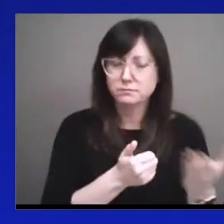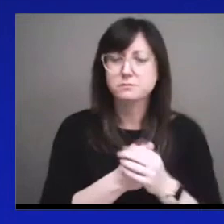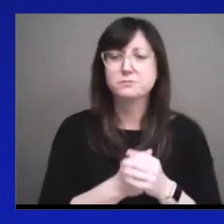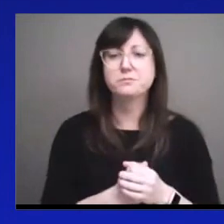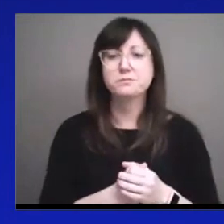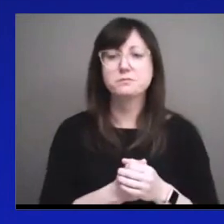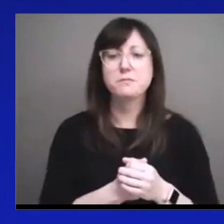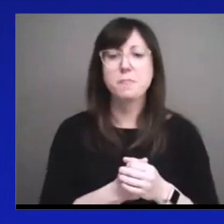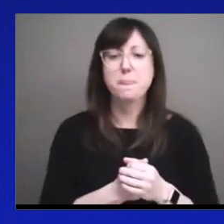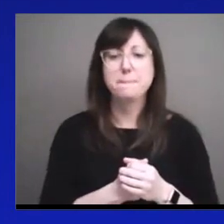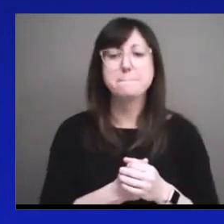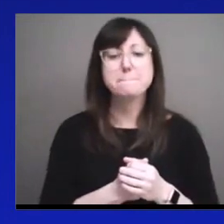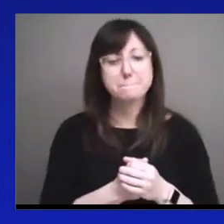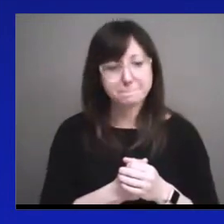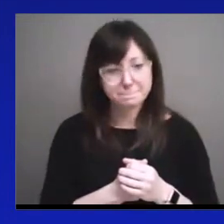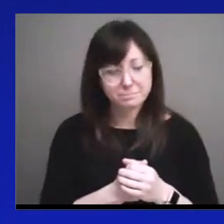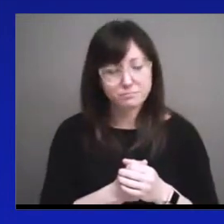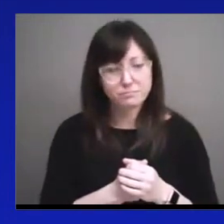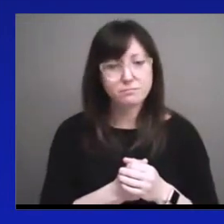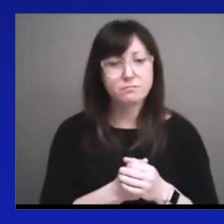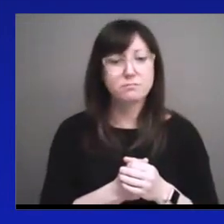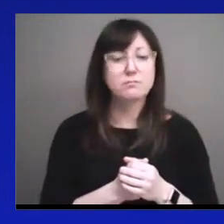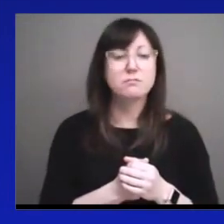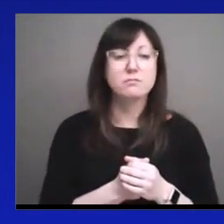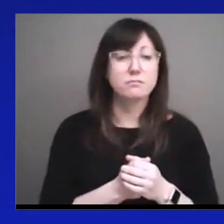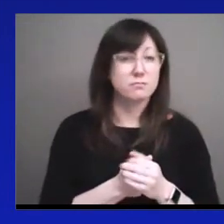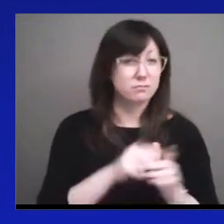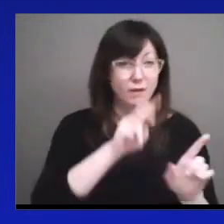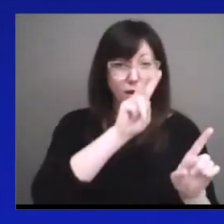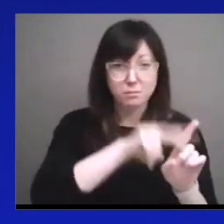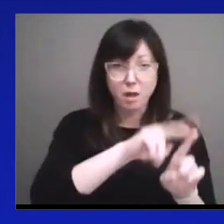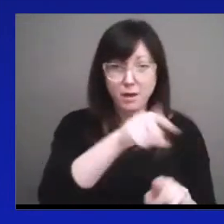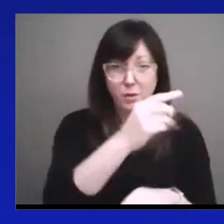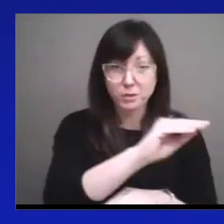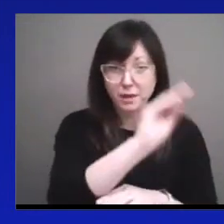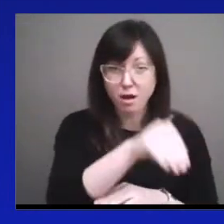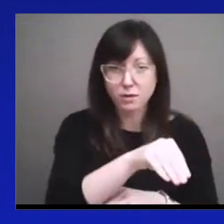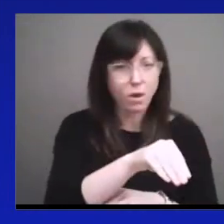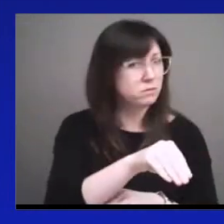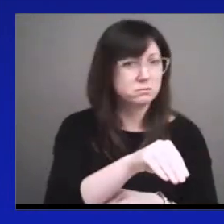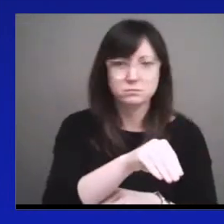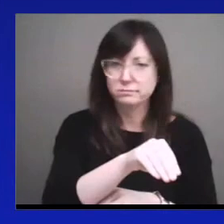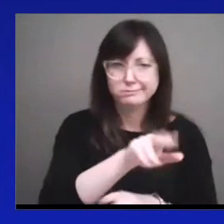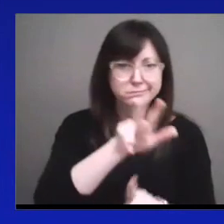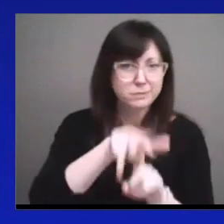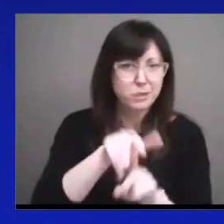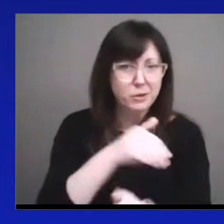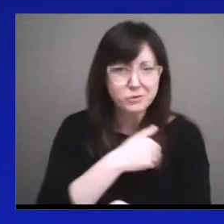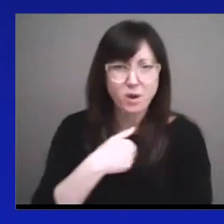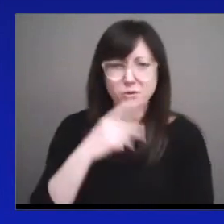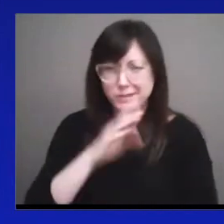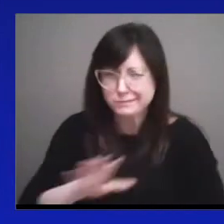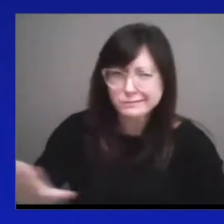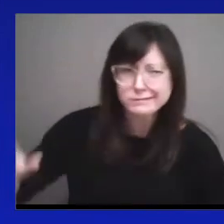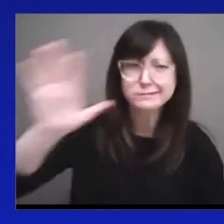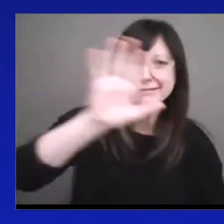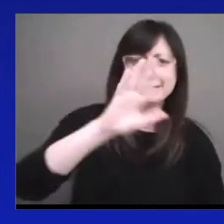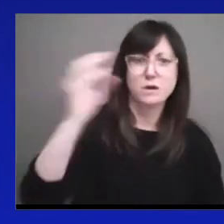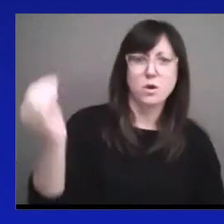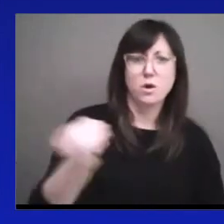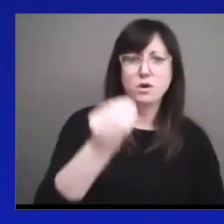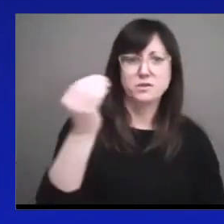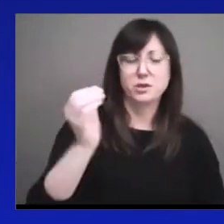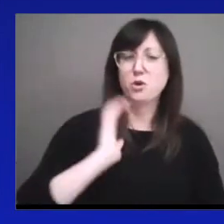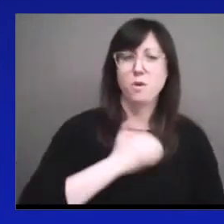That need applies to the whole province, not just Ottawa. It applies to Toronto. It applies to all areas of Ontario. We all have the